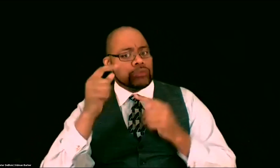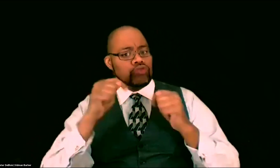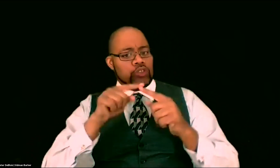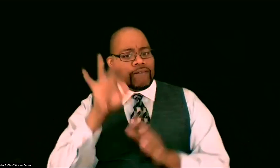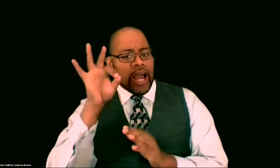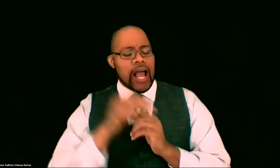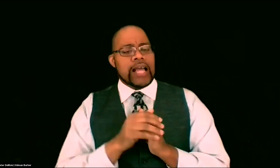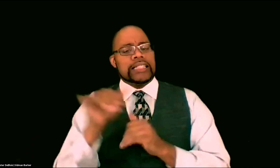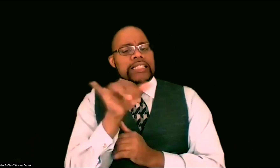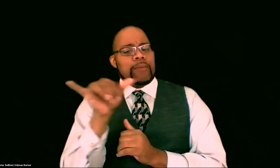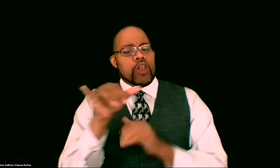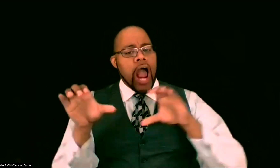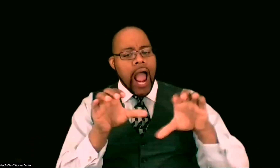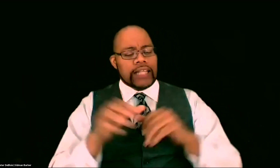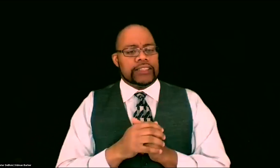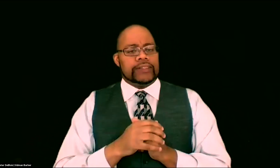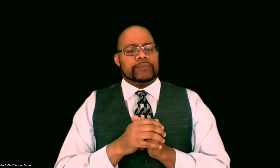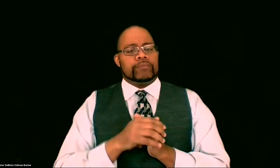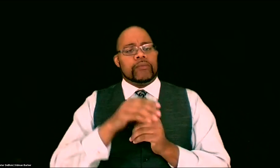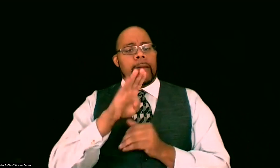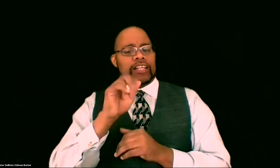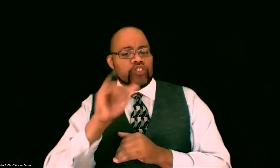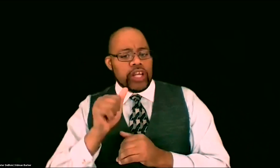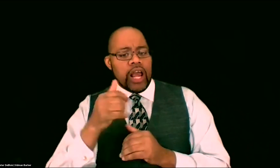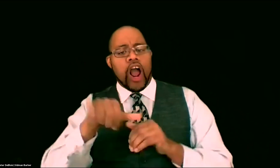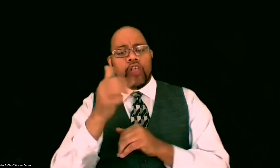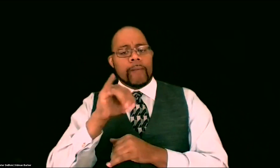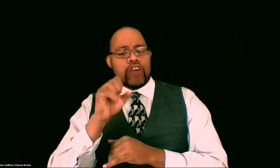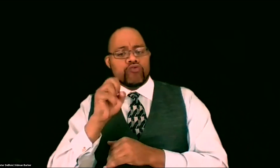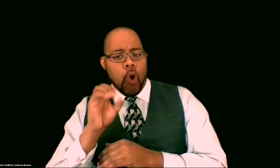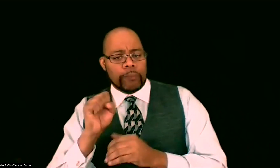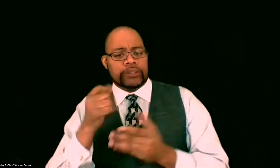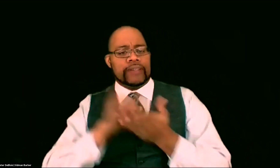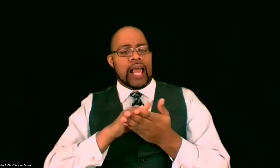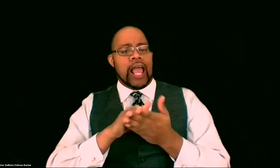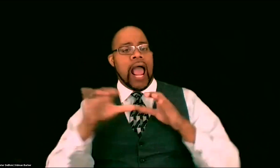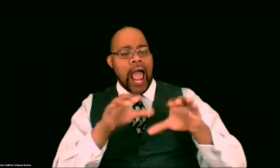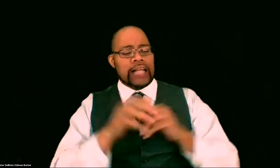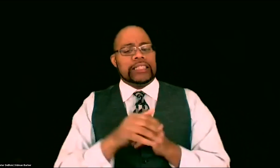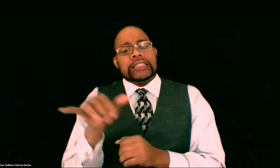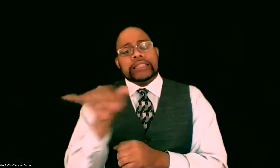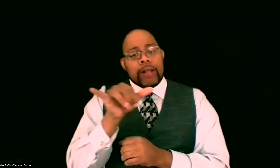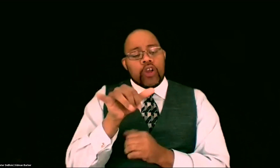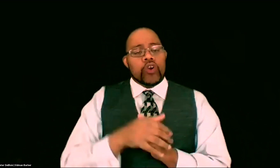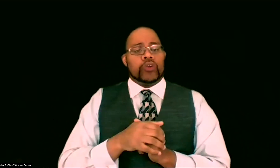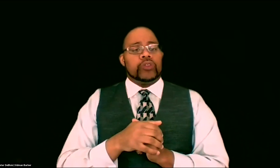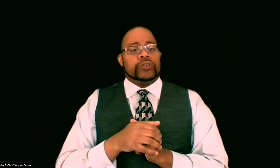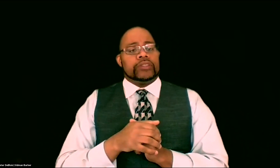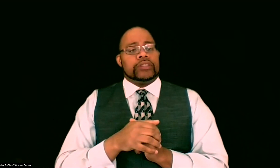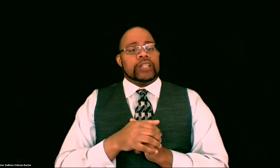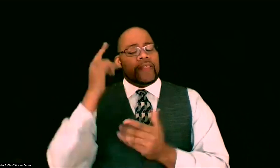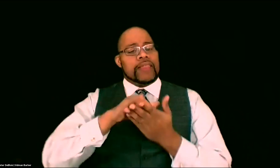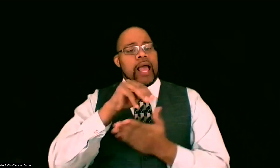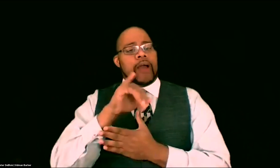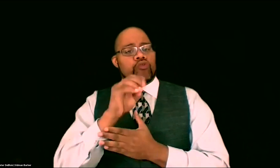find similarly acting bacteria and other microbes even that are acting either similarly acting microbes that